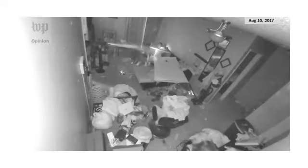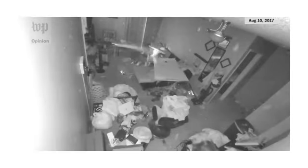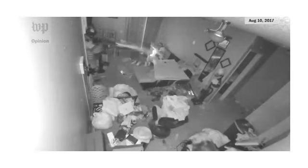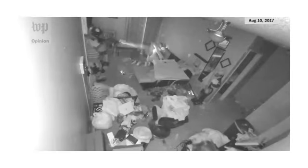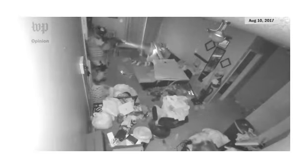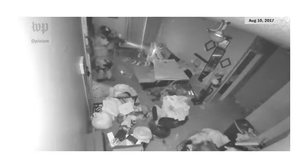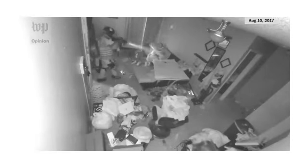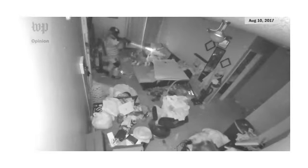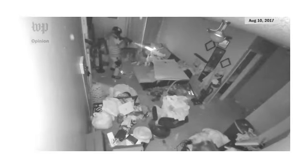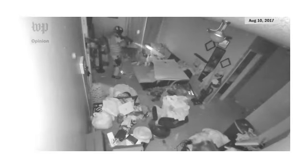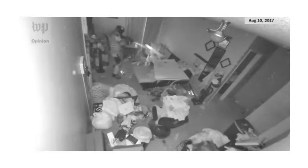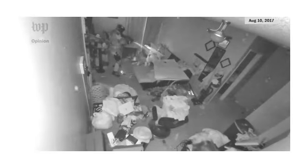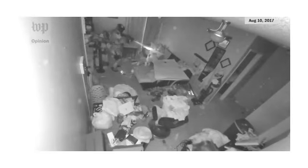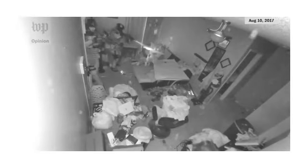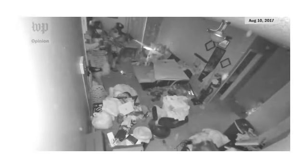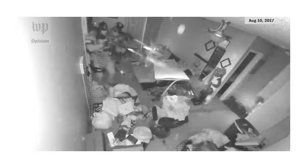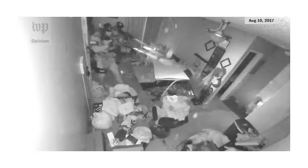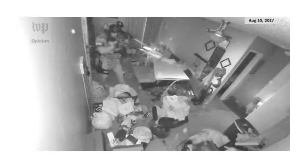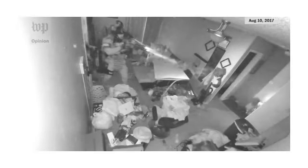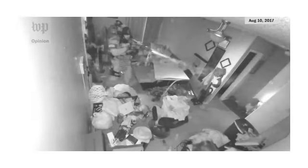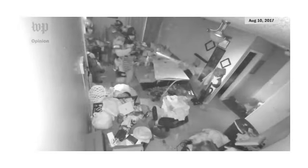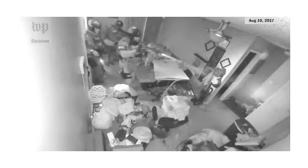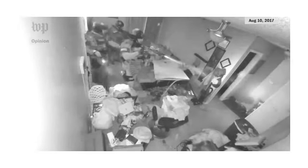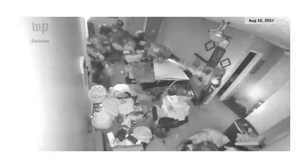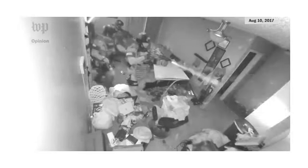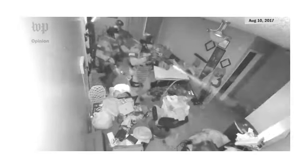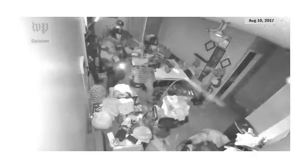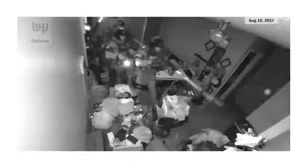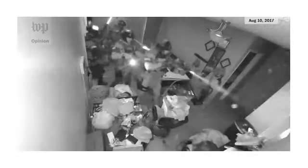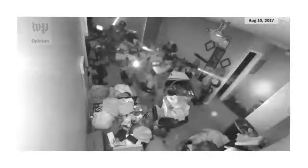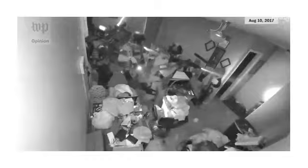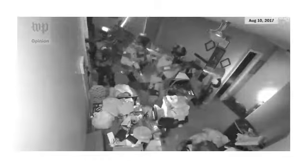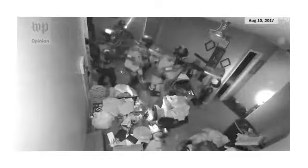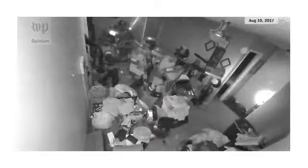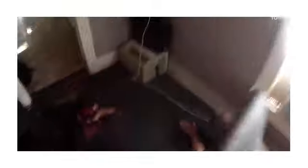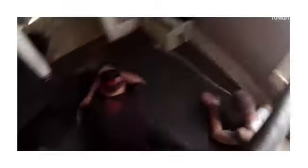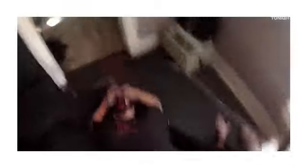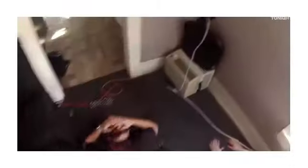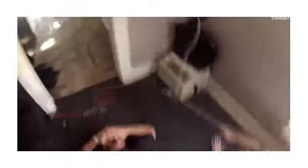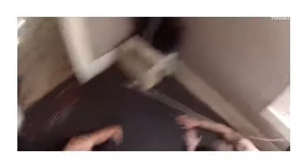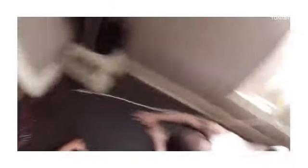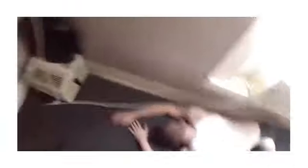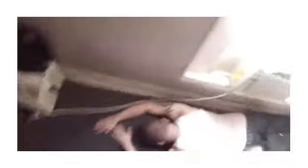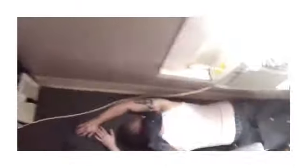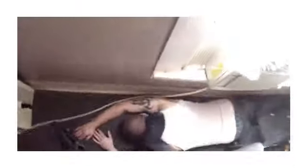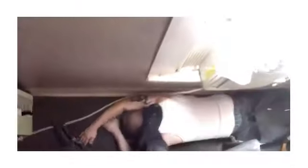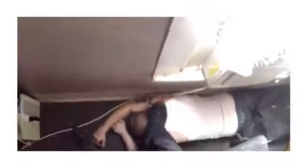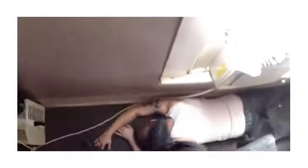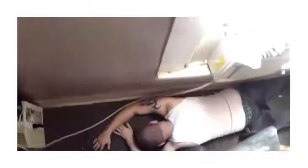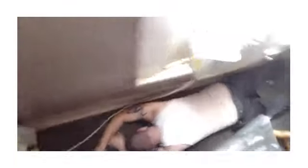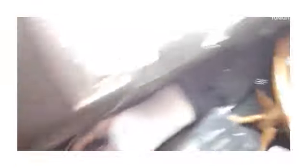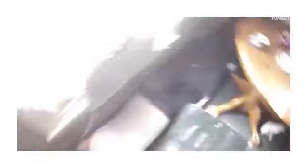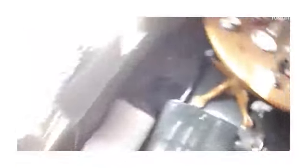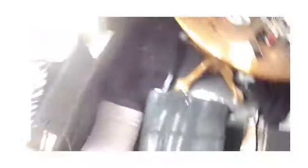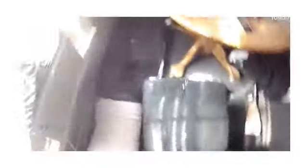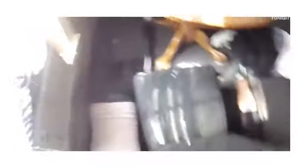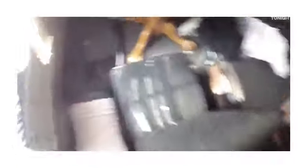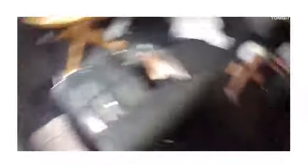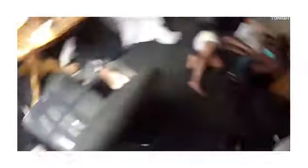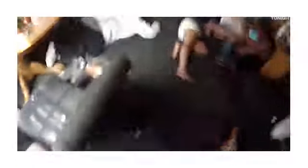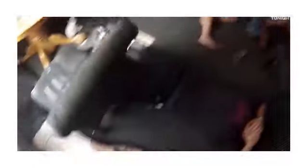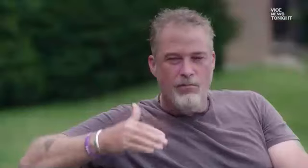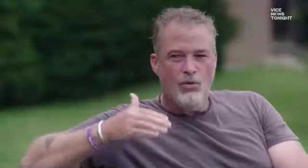They love what they call real police work, which means you're using heavy weaponry to go after people. And the money involved,